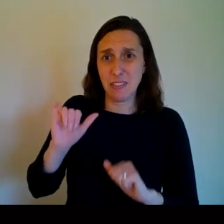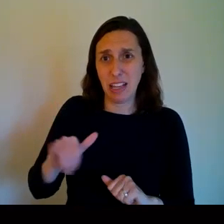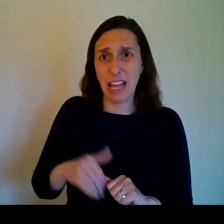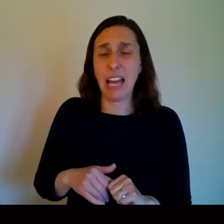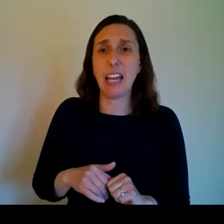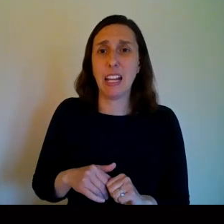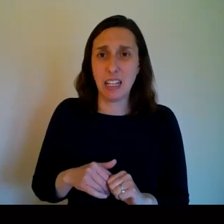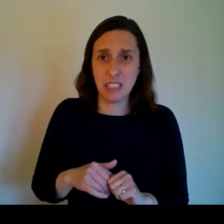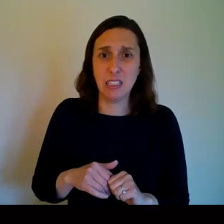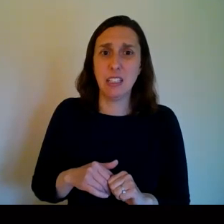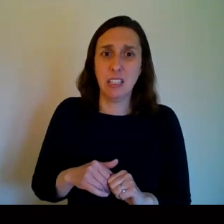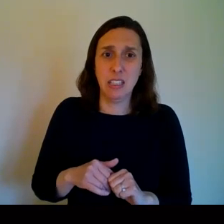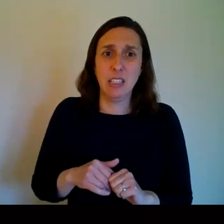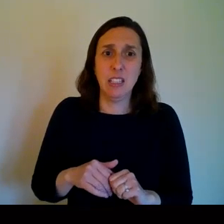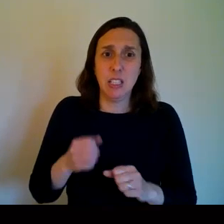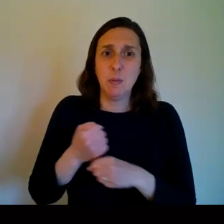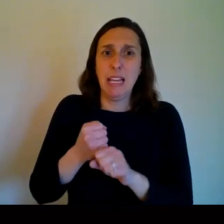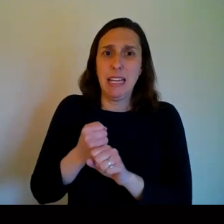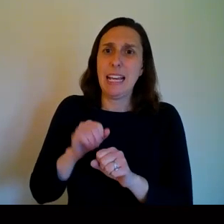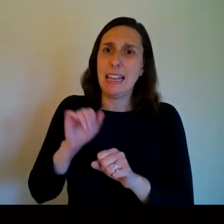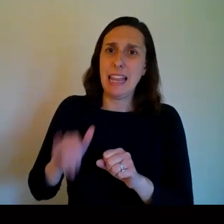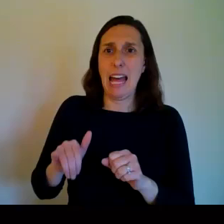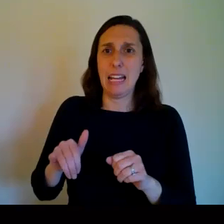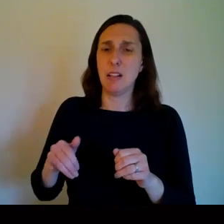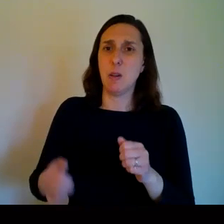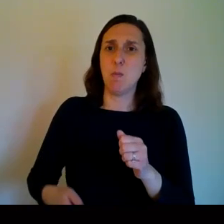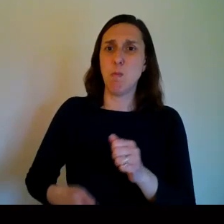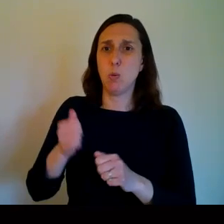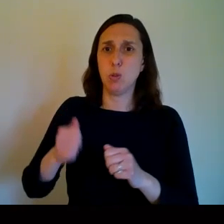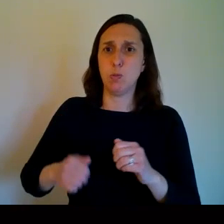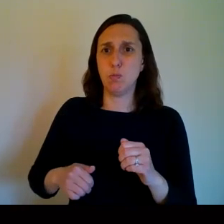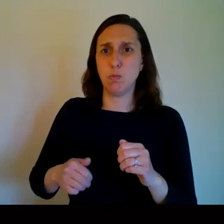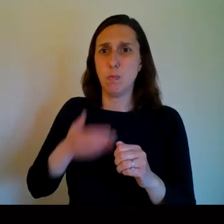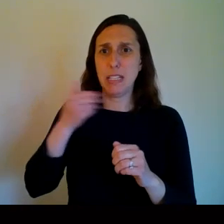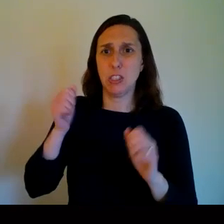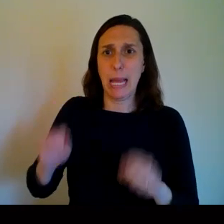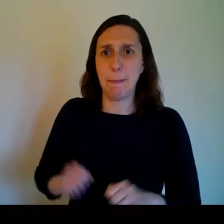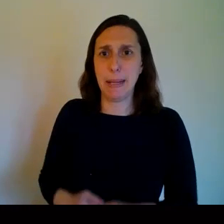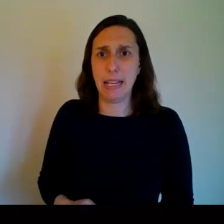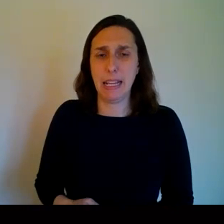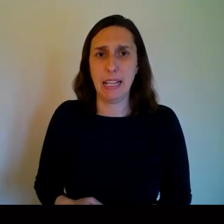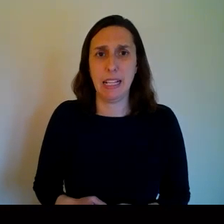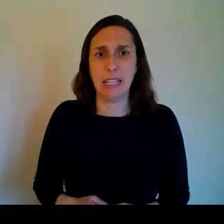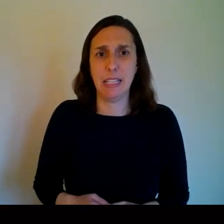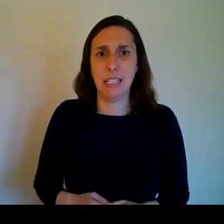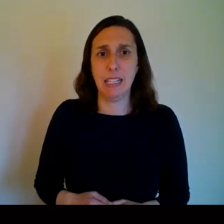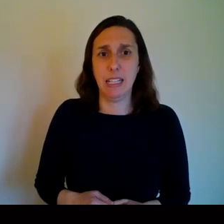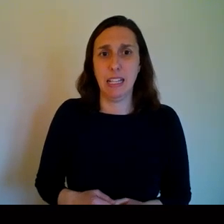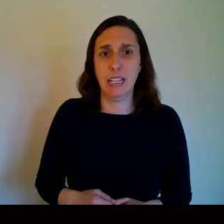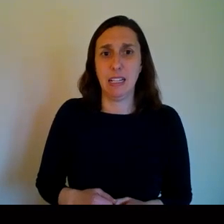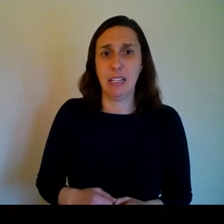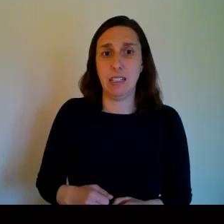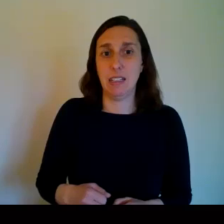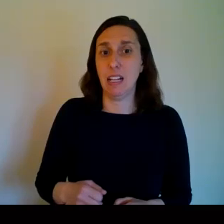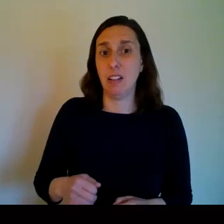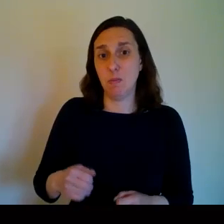to be making those more efficient. Right? And when I say those rules, that's literally building new plants when we need